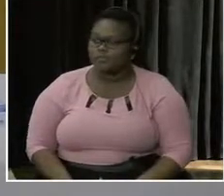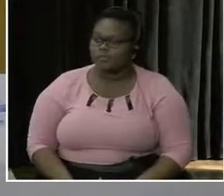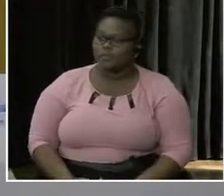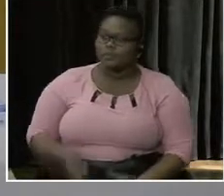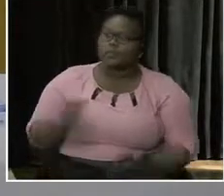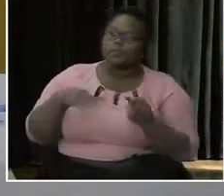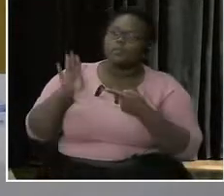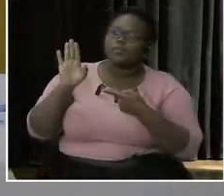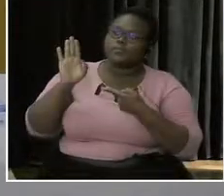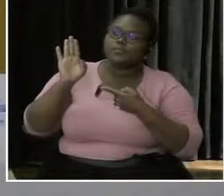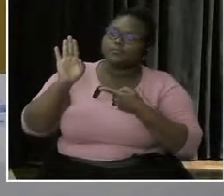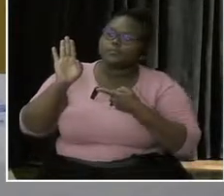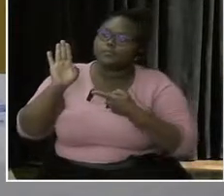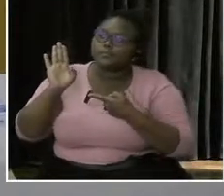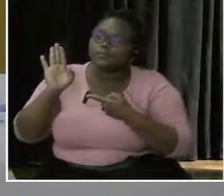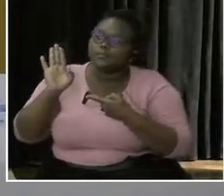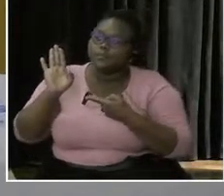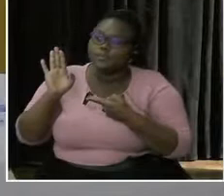Speaker.